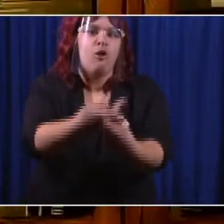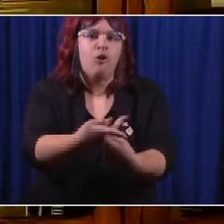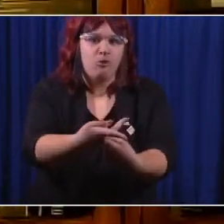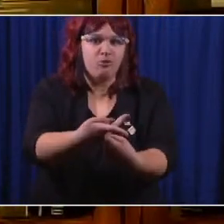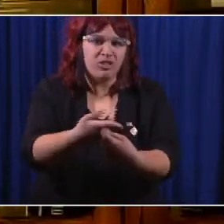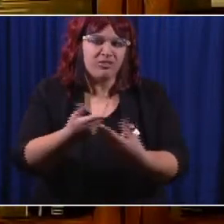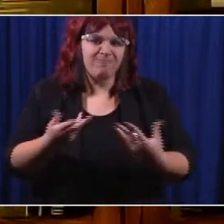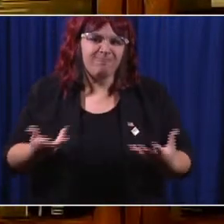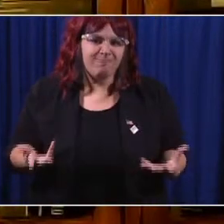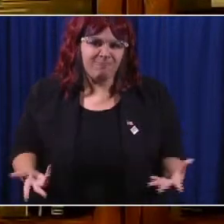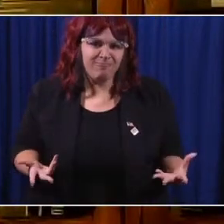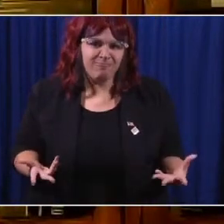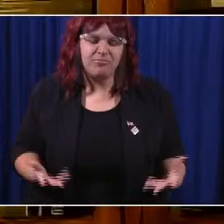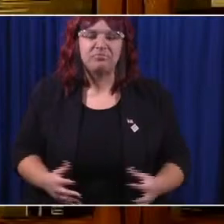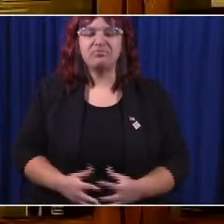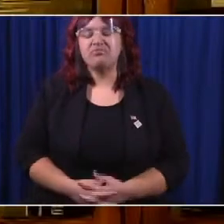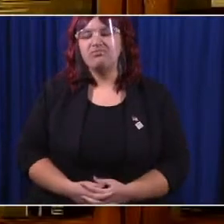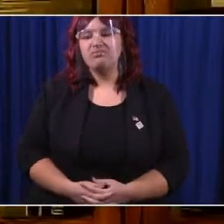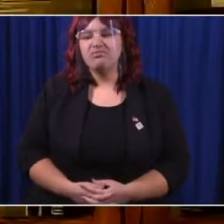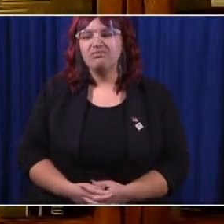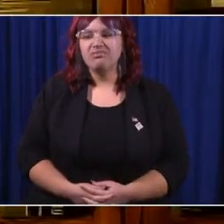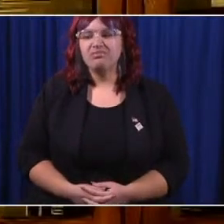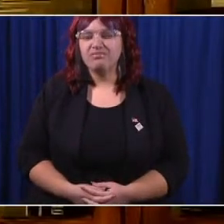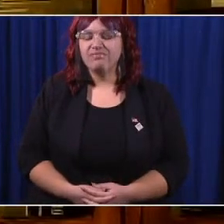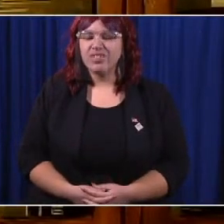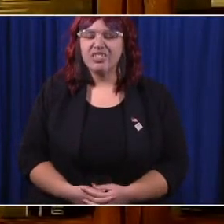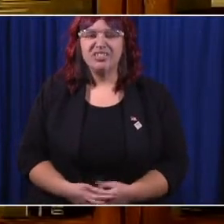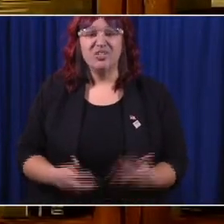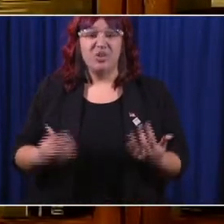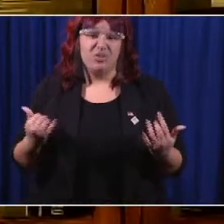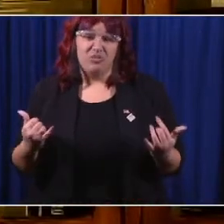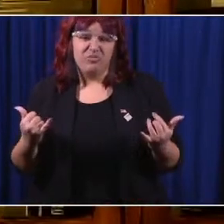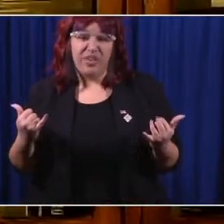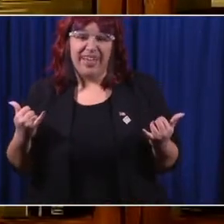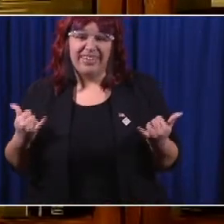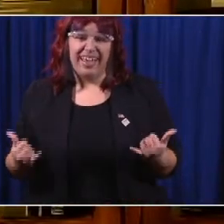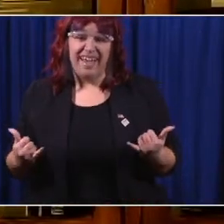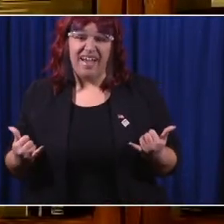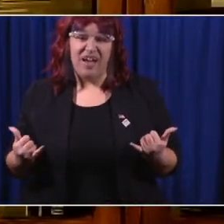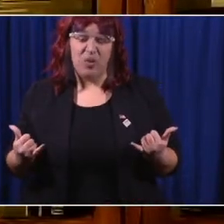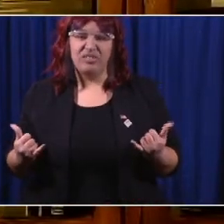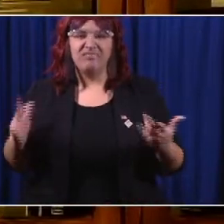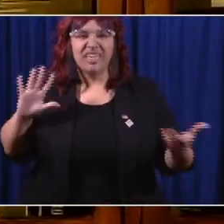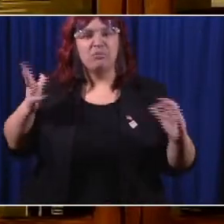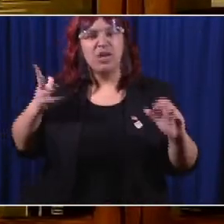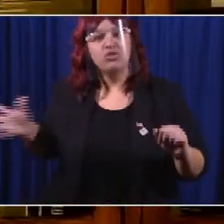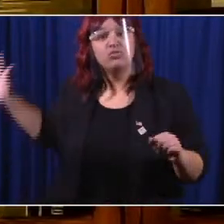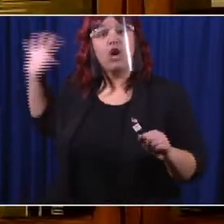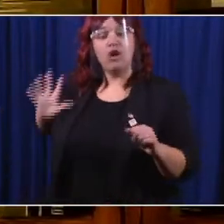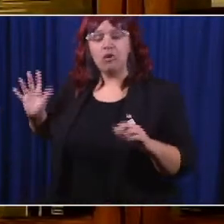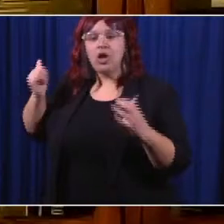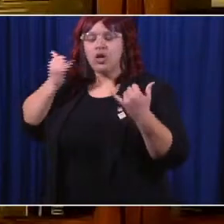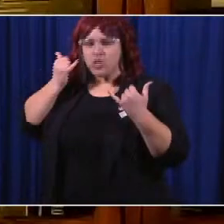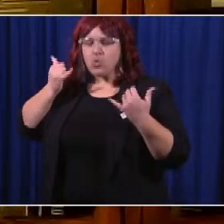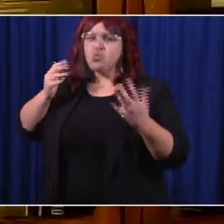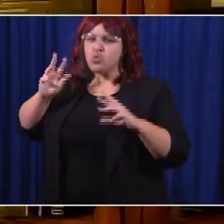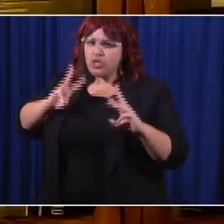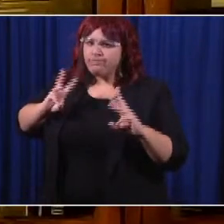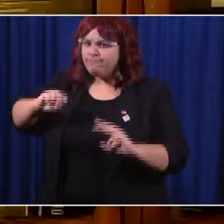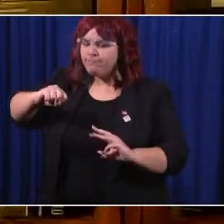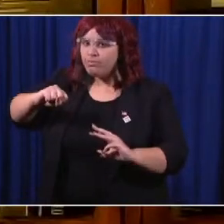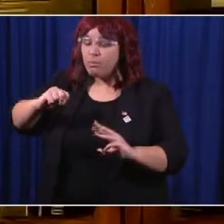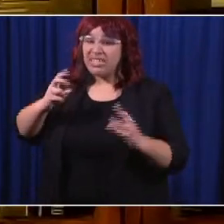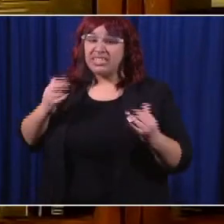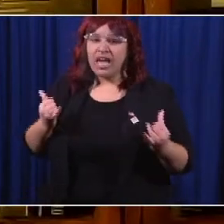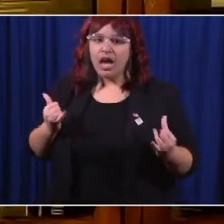So it feels palpably different when we're on our zone calls with hospital leaders around the state than it did a month ago or even a couple